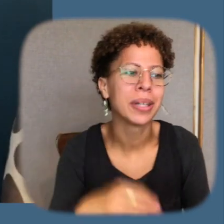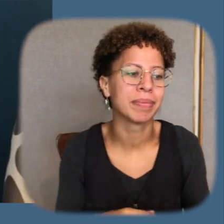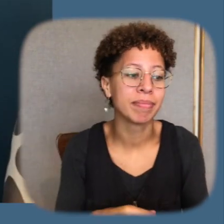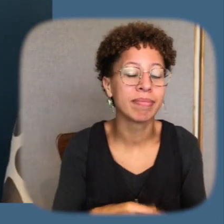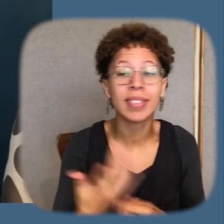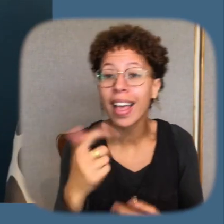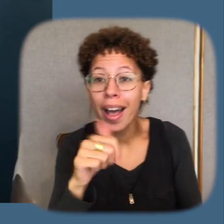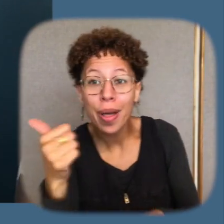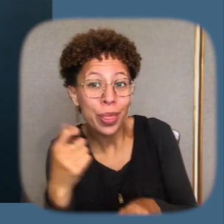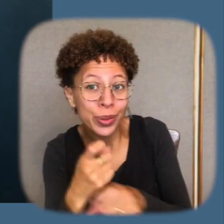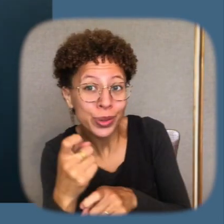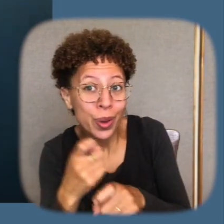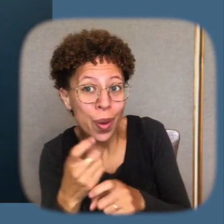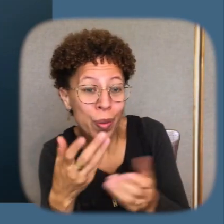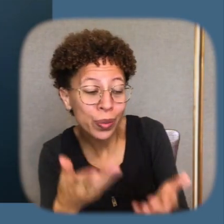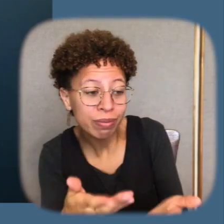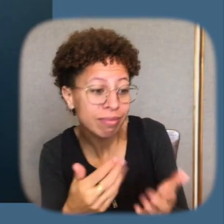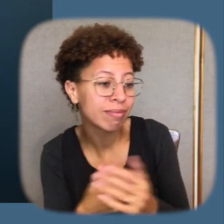that you know?